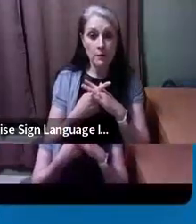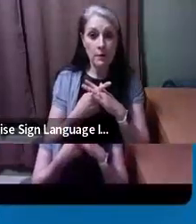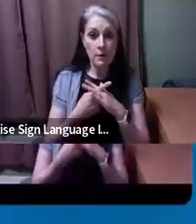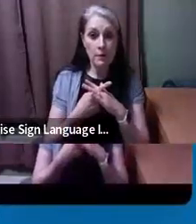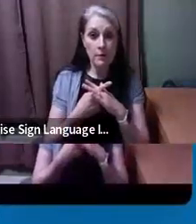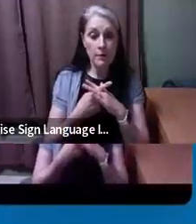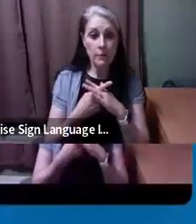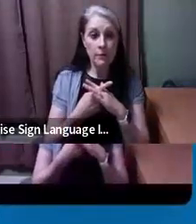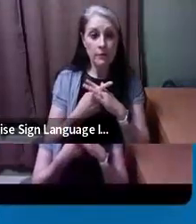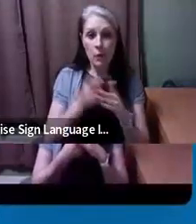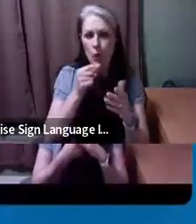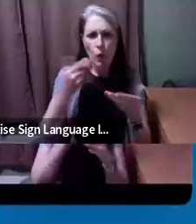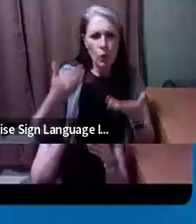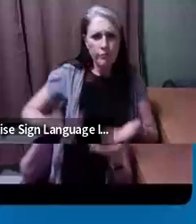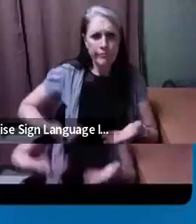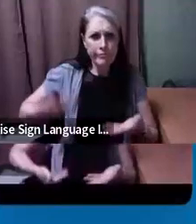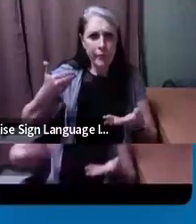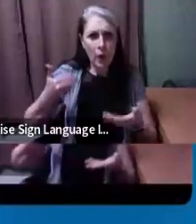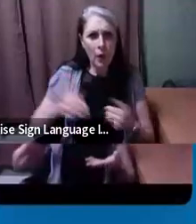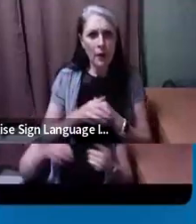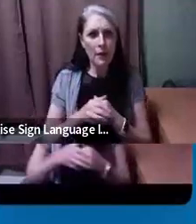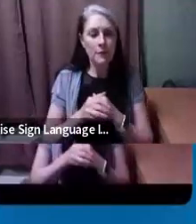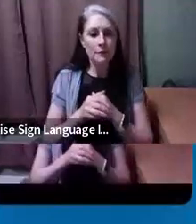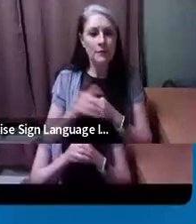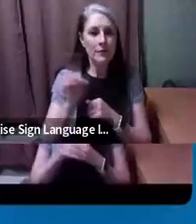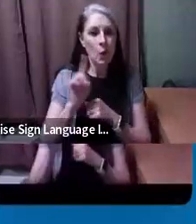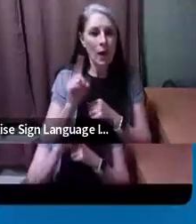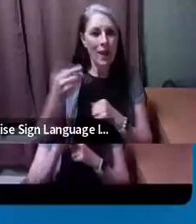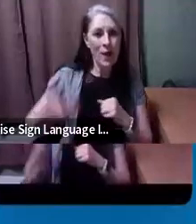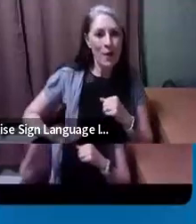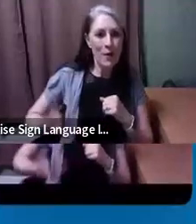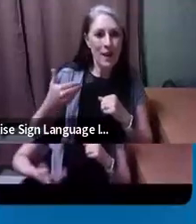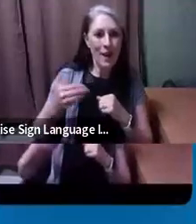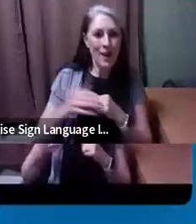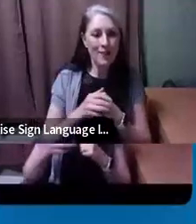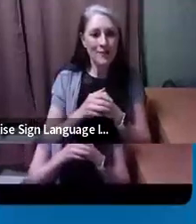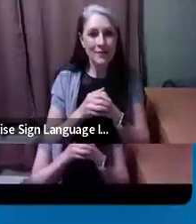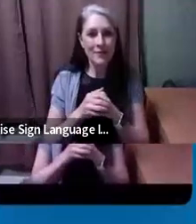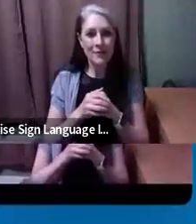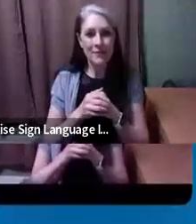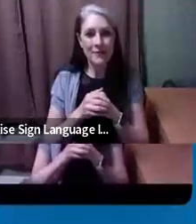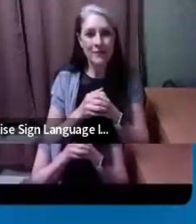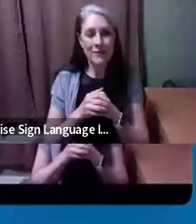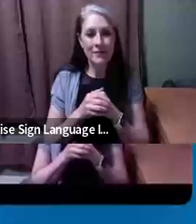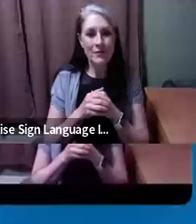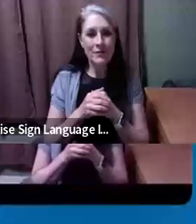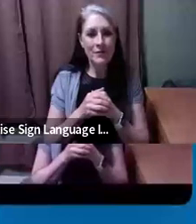a little bit about who we are and where we are. So a practice